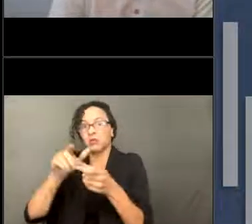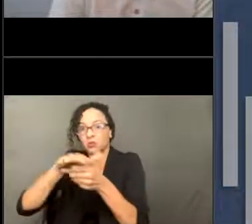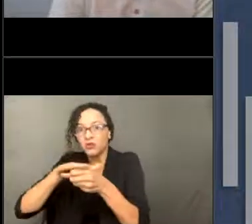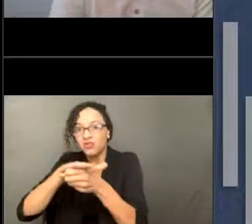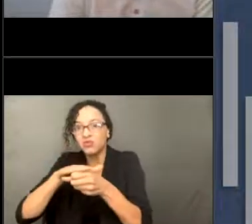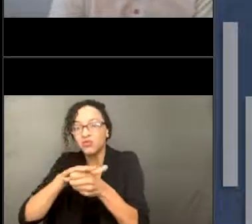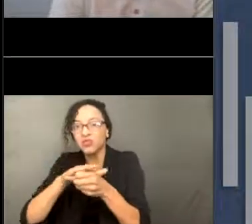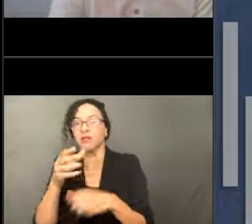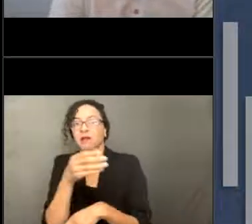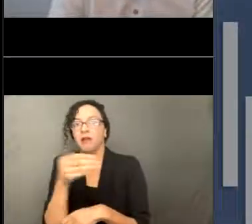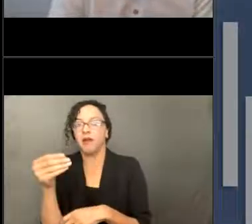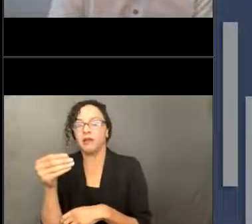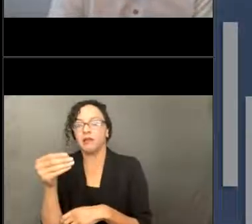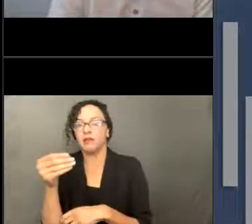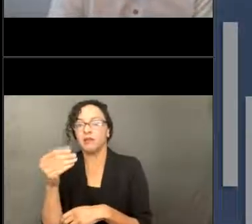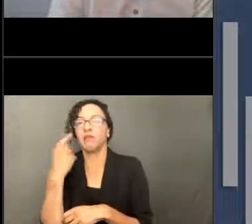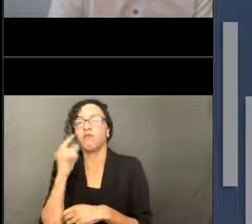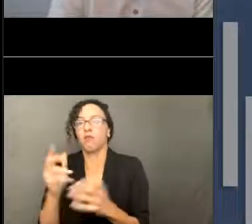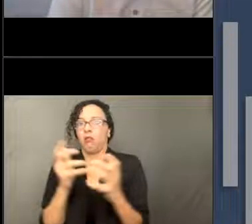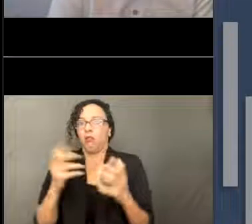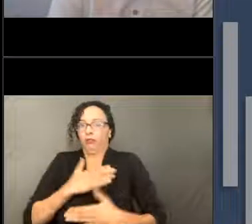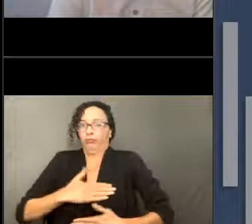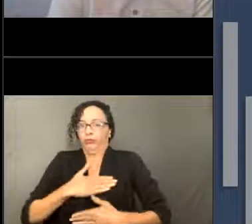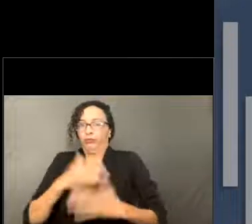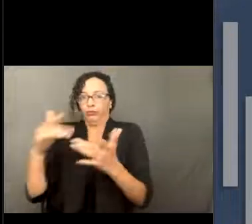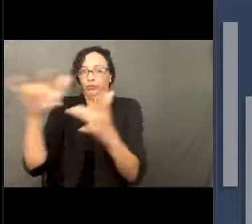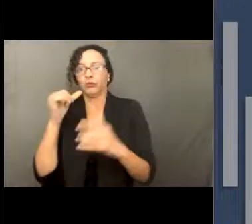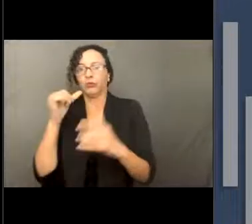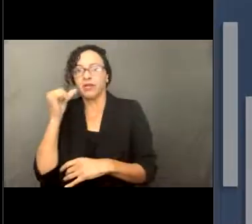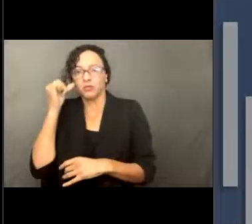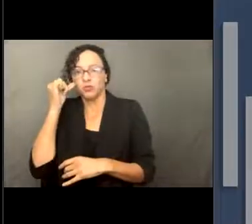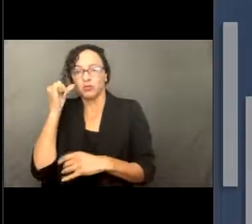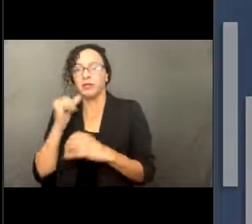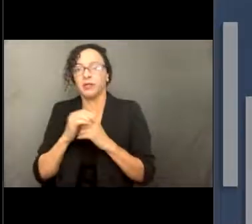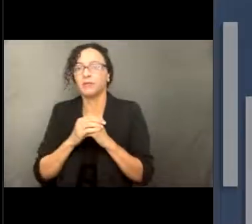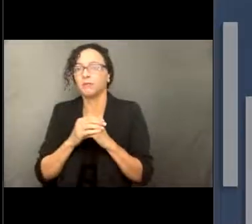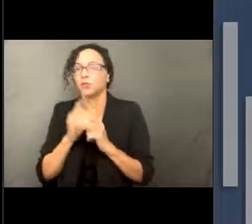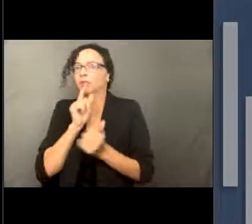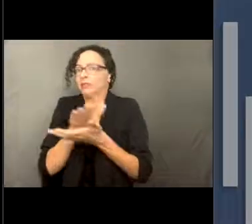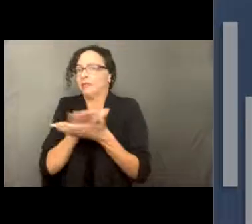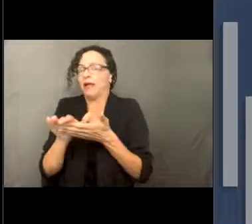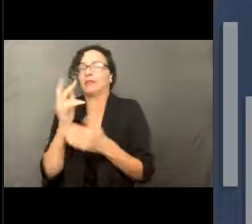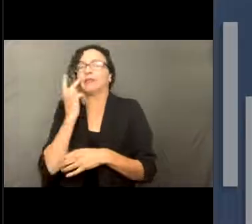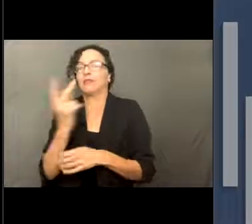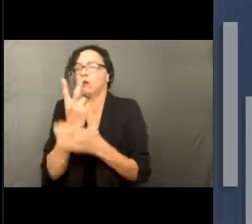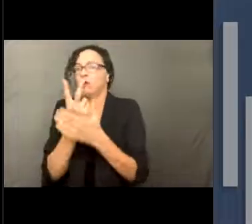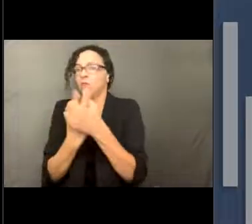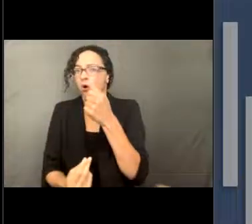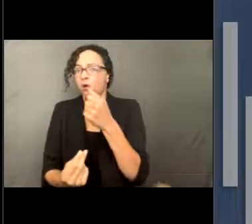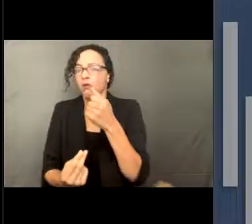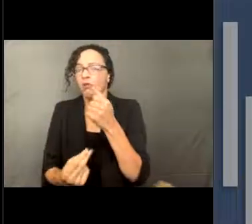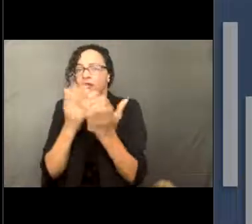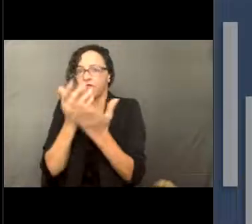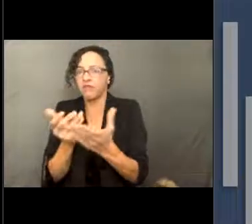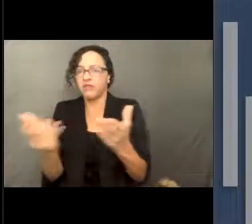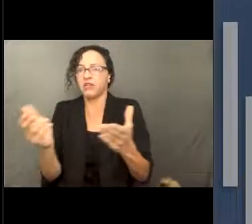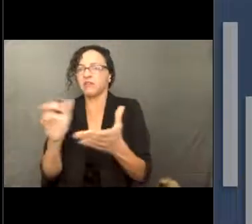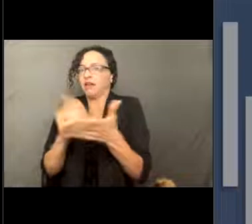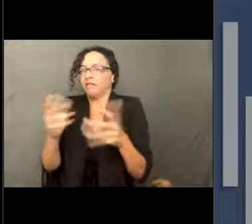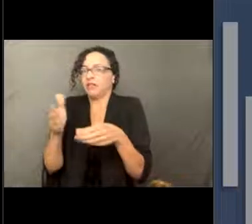the much appreciated tour yesterday. It was really nice to see both the things that were complete that we